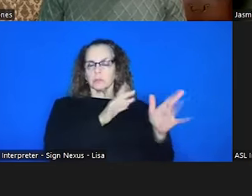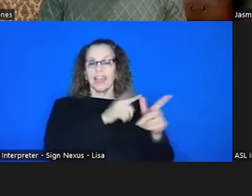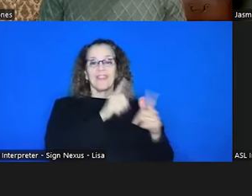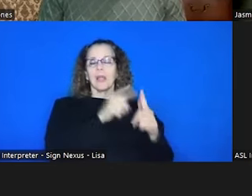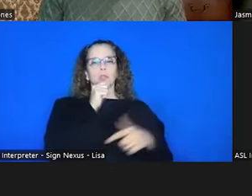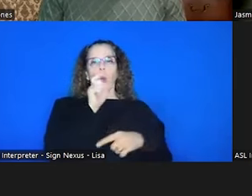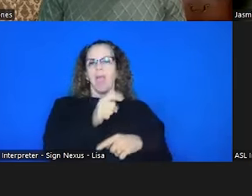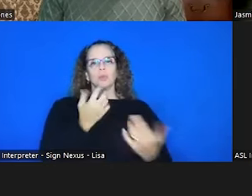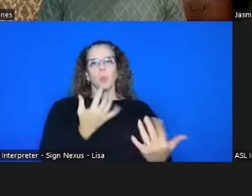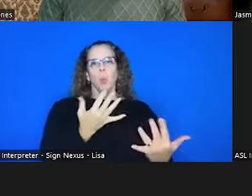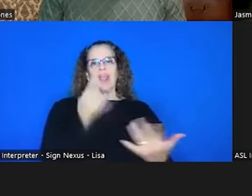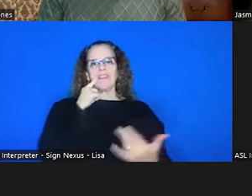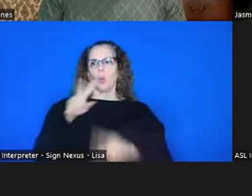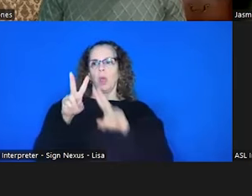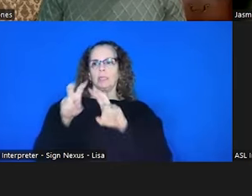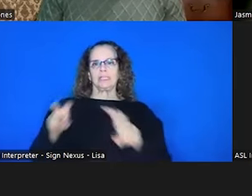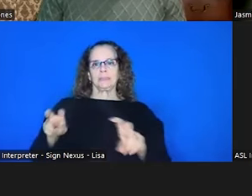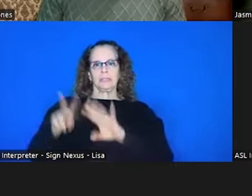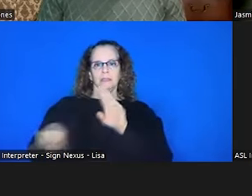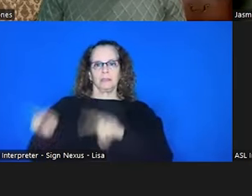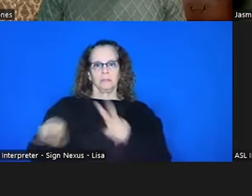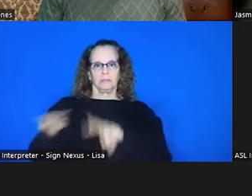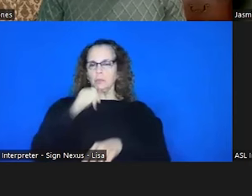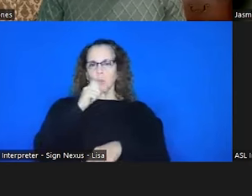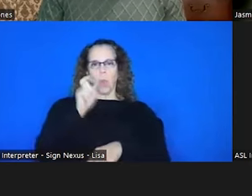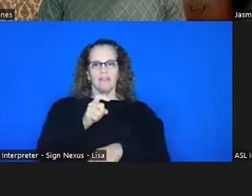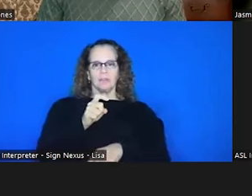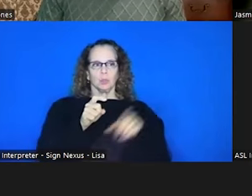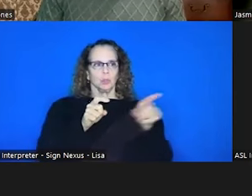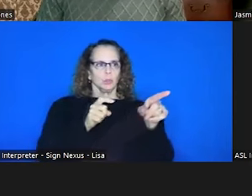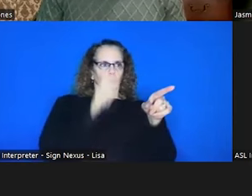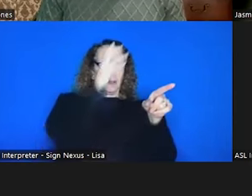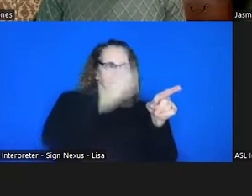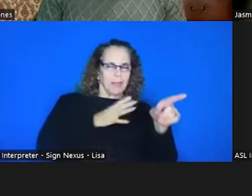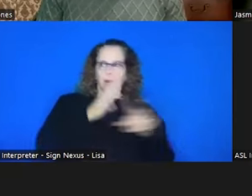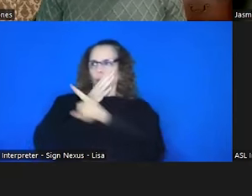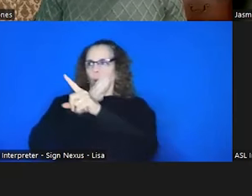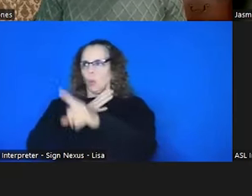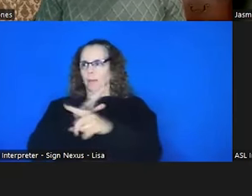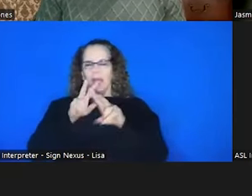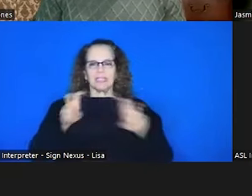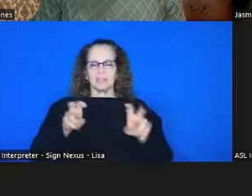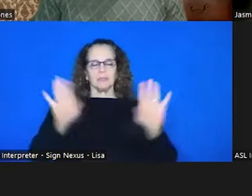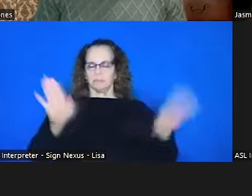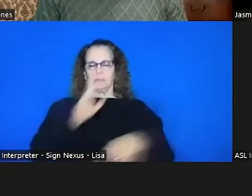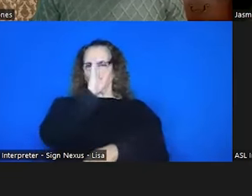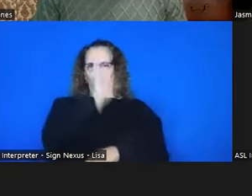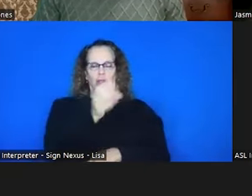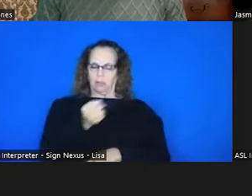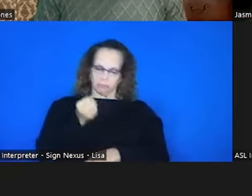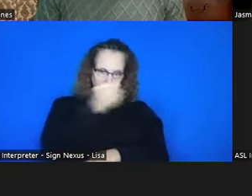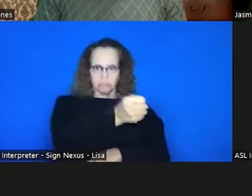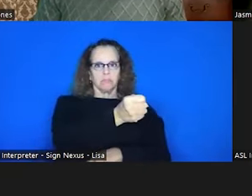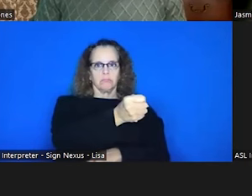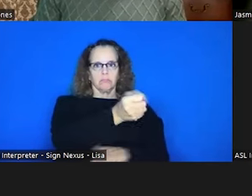for assessment. They don't have to go to the men's or the women's assessment. They can go directly to their placement and the